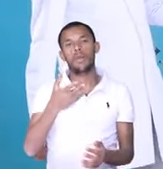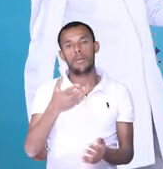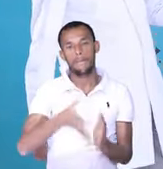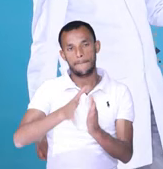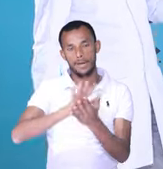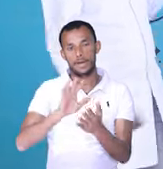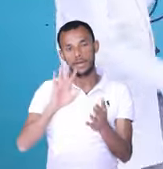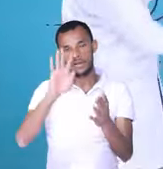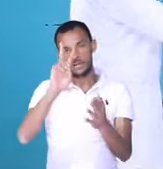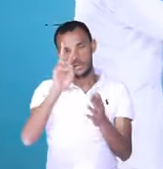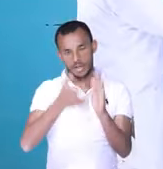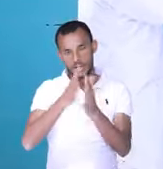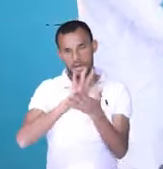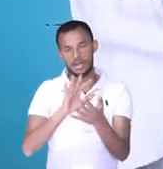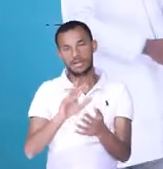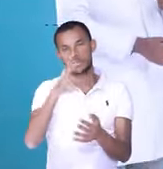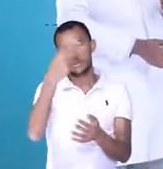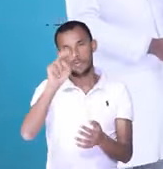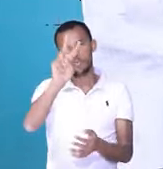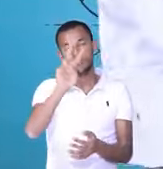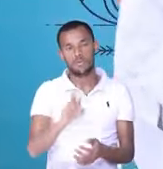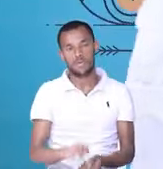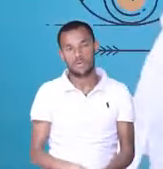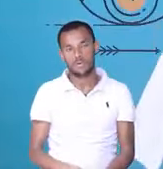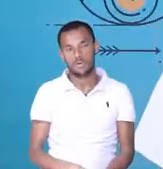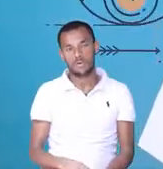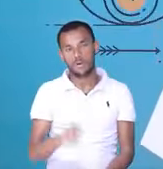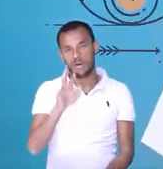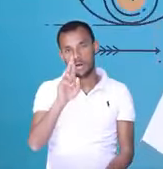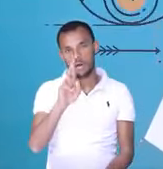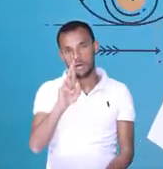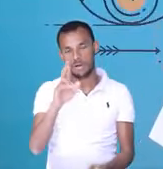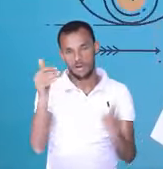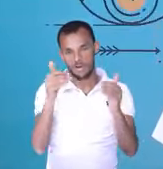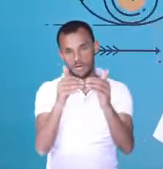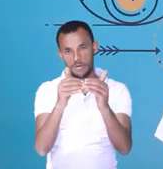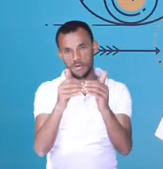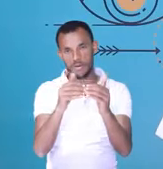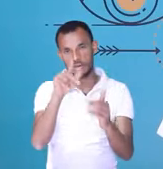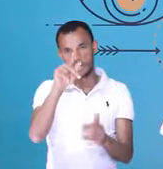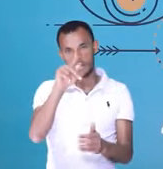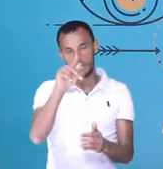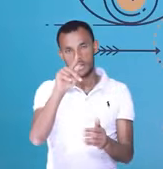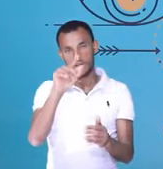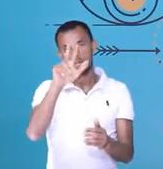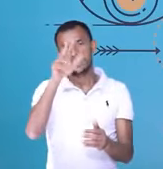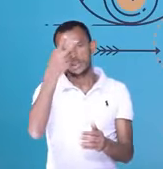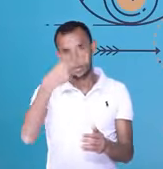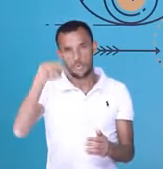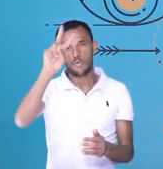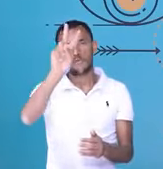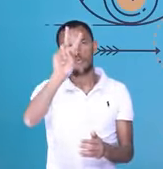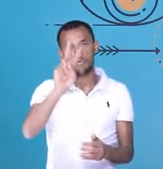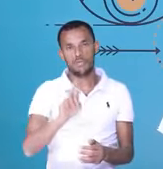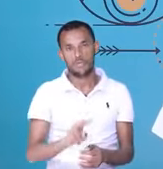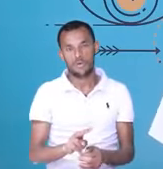Second order reaction, tripled means 3 to the power of 2. R is equals to K 3 to the power of 2.